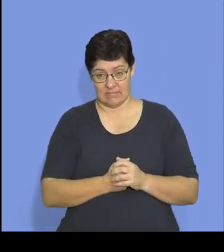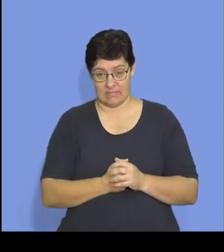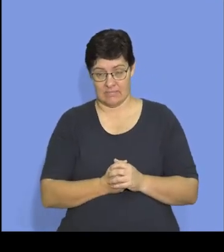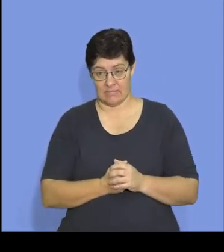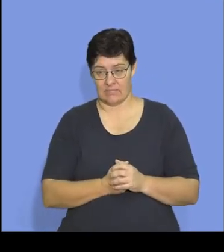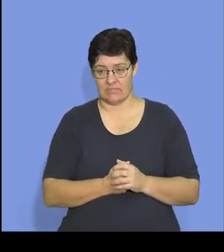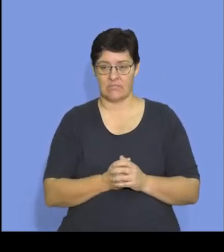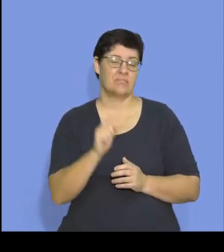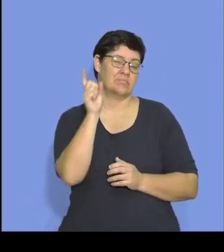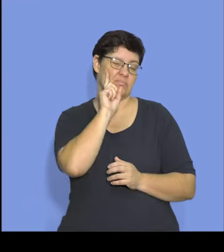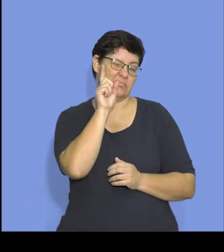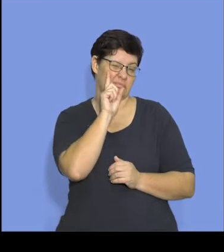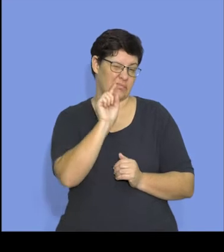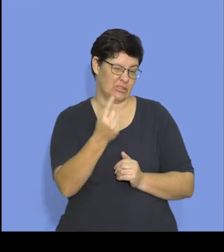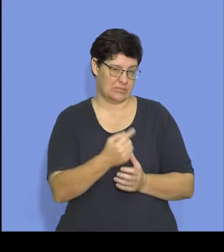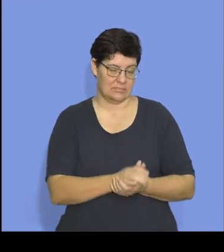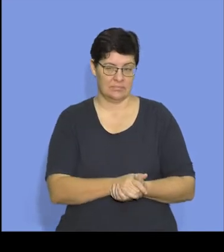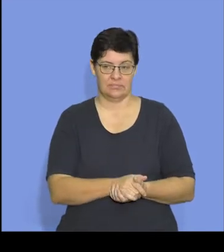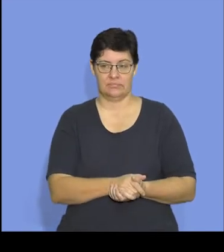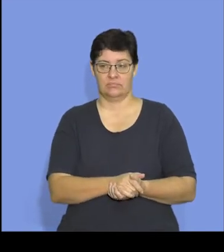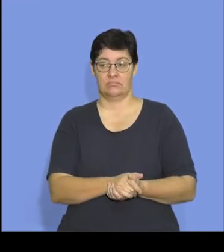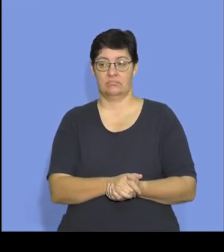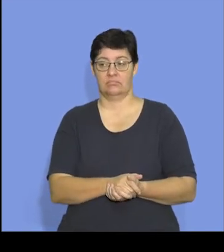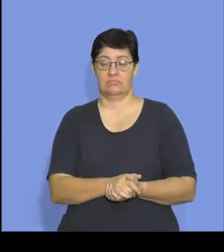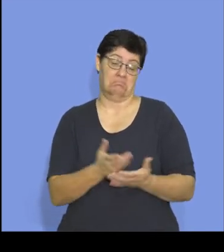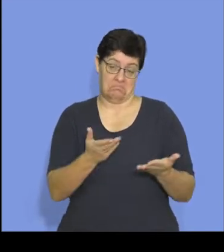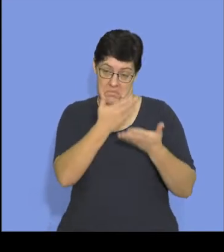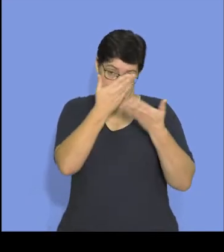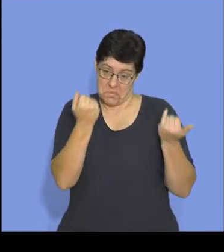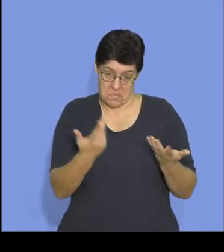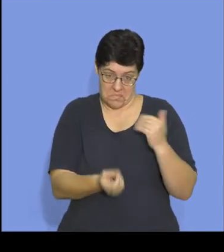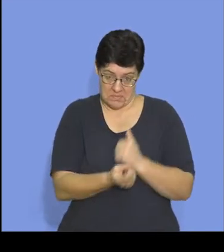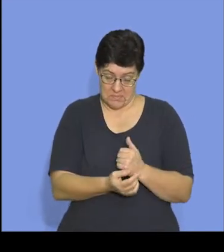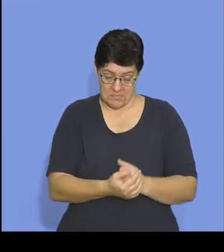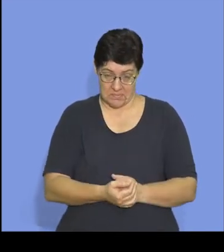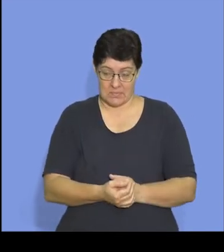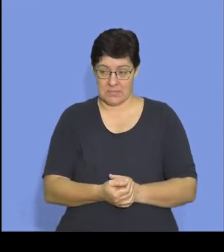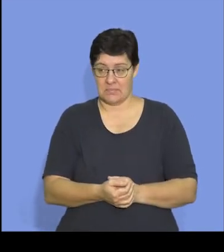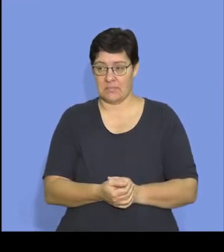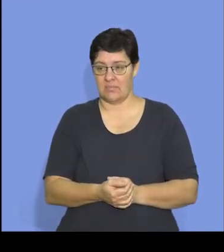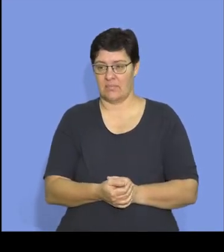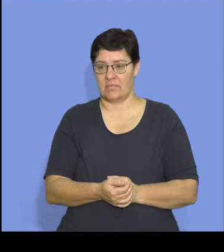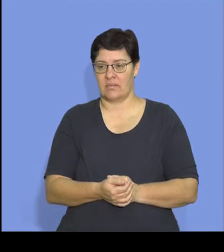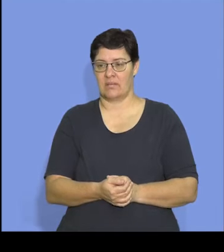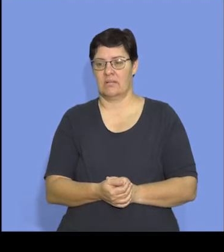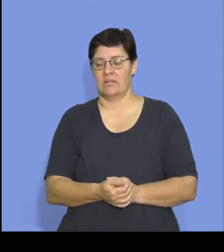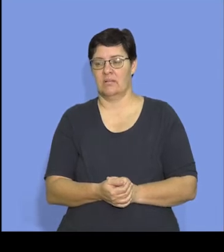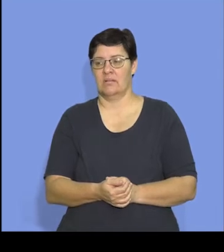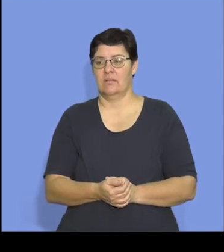Let's just check though, because you never know. So over here, we're going to